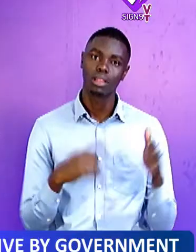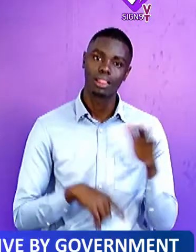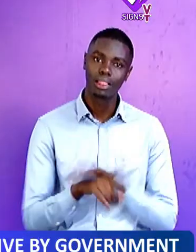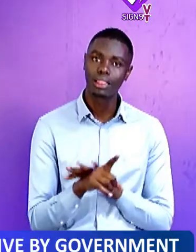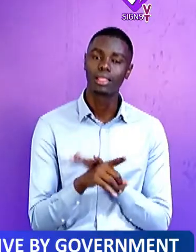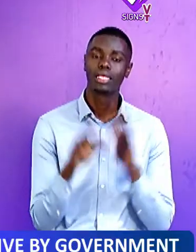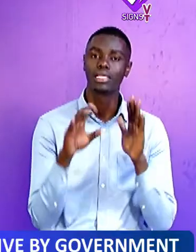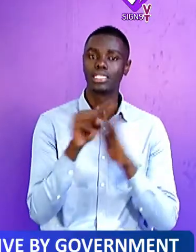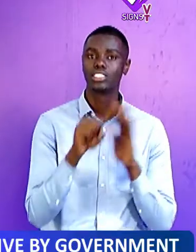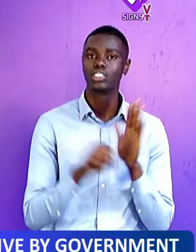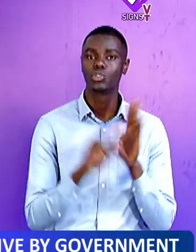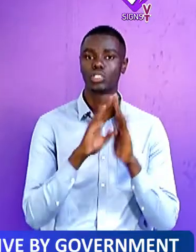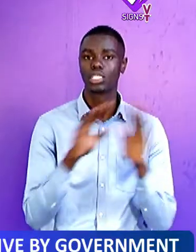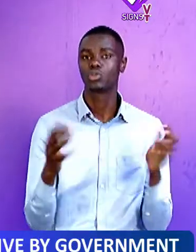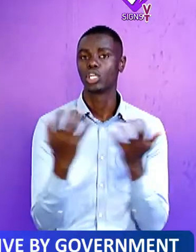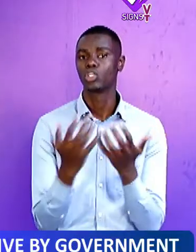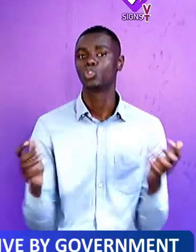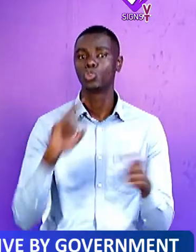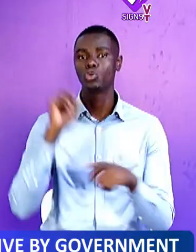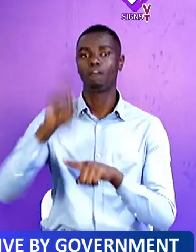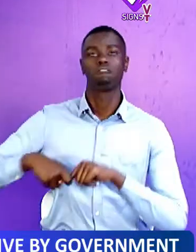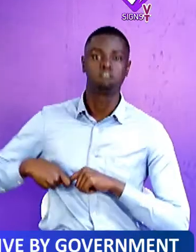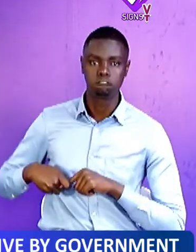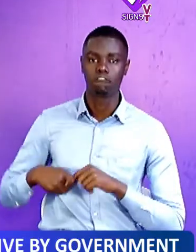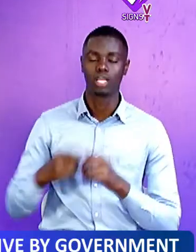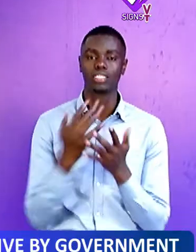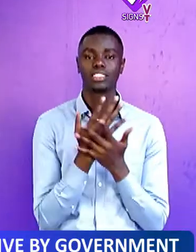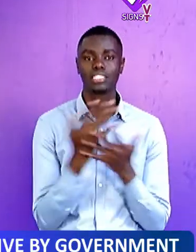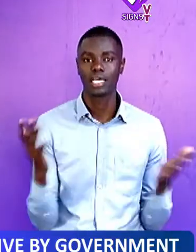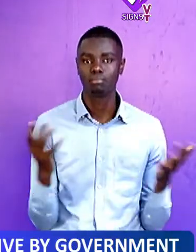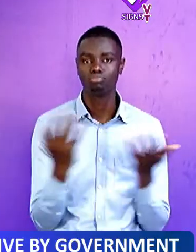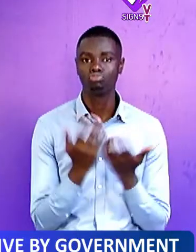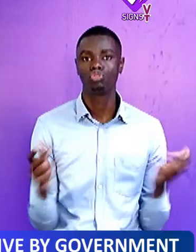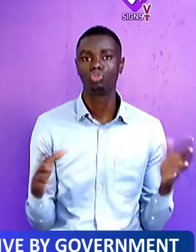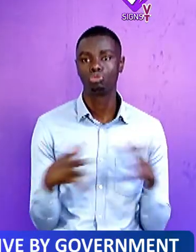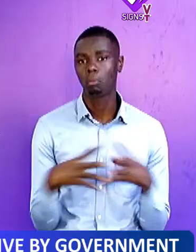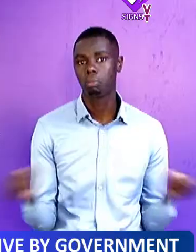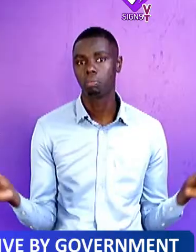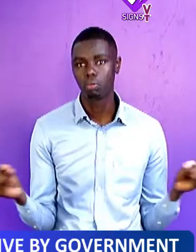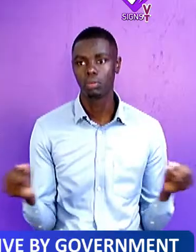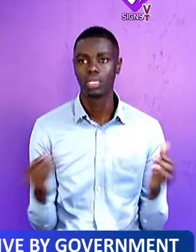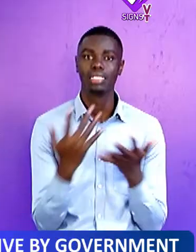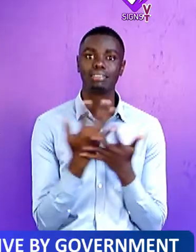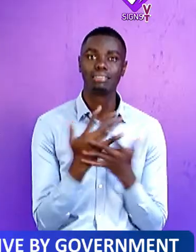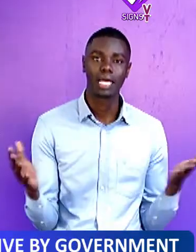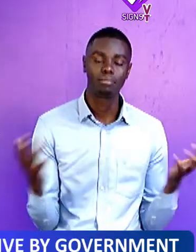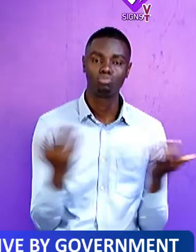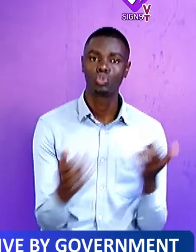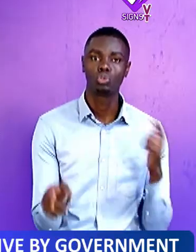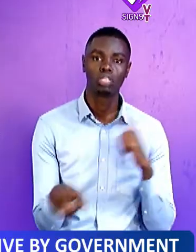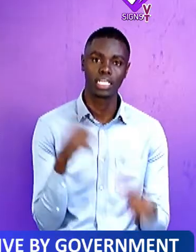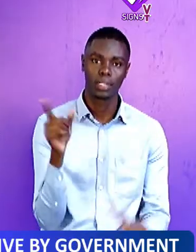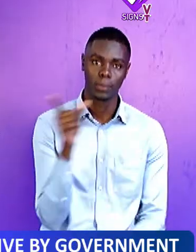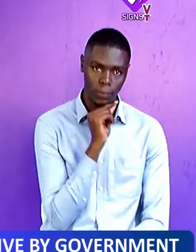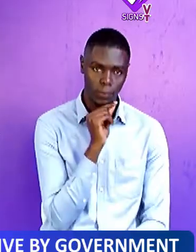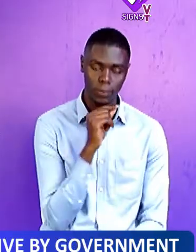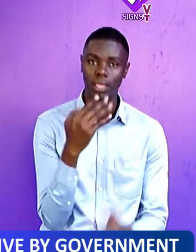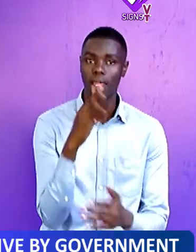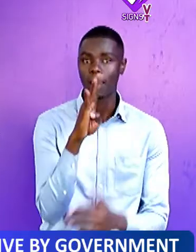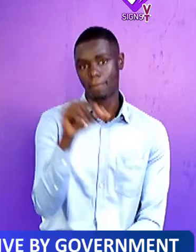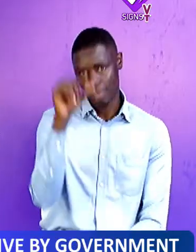abducted. Some of them, their children have disappeared. Some of them, their children have been killed, isn't it, by the